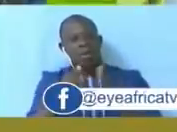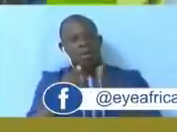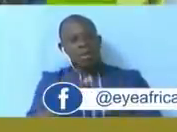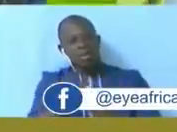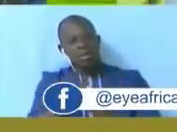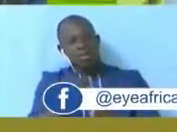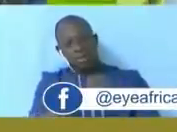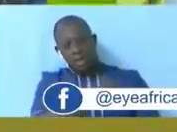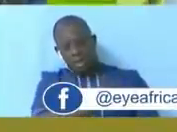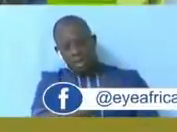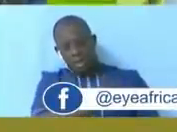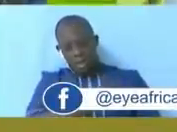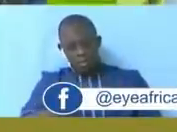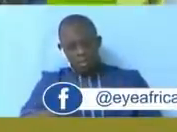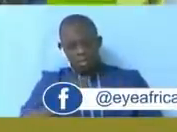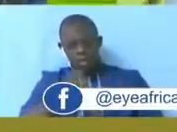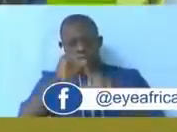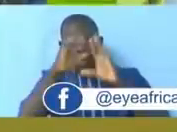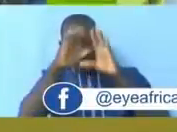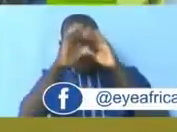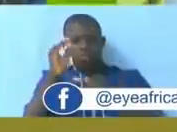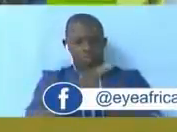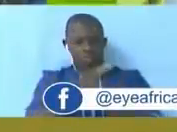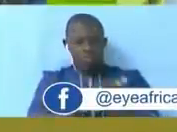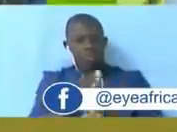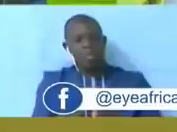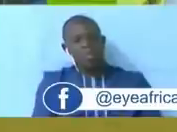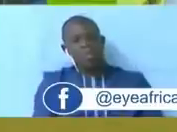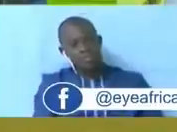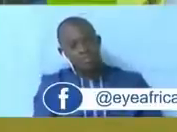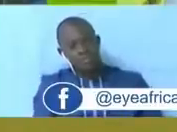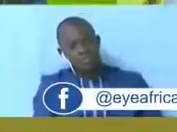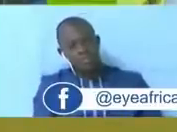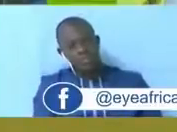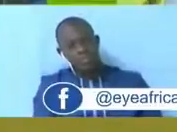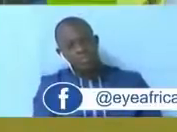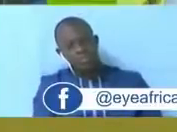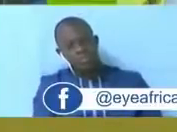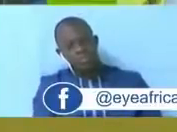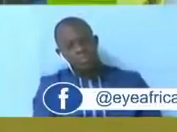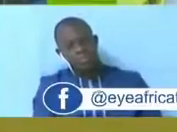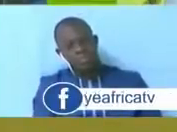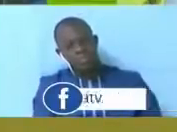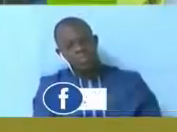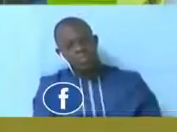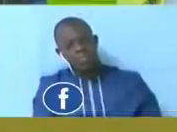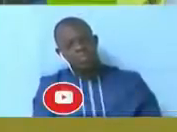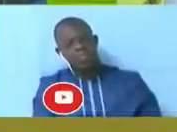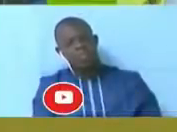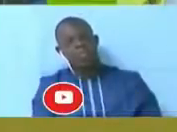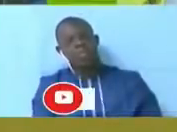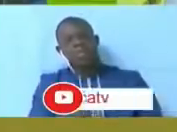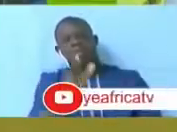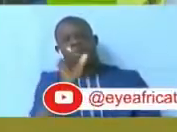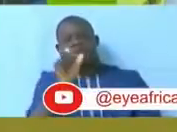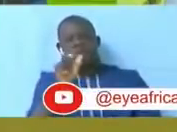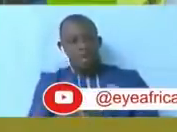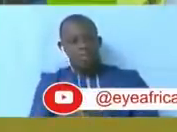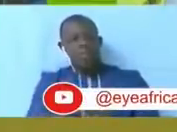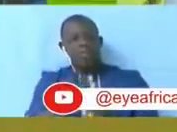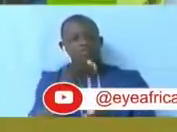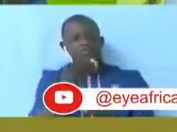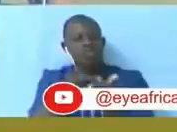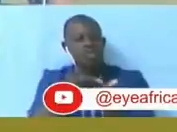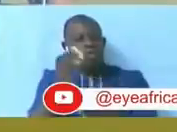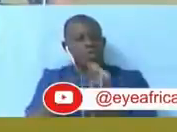bunda mialonko for Namialonko, Willemata, Molmia, Kujawake. He had a fund that was being disbursed. What is the fund? The